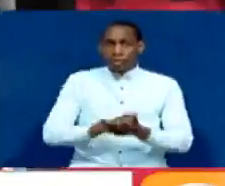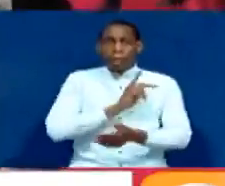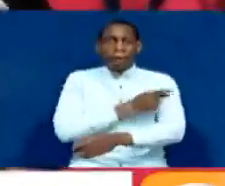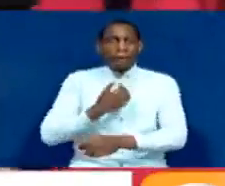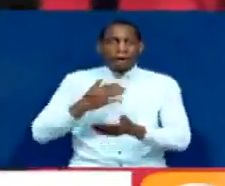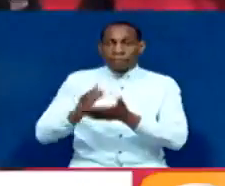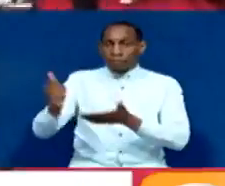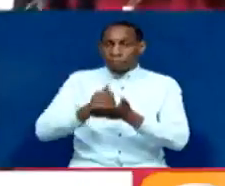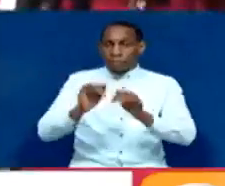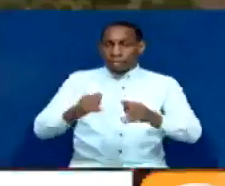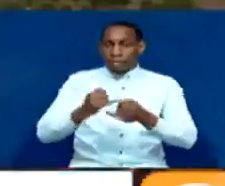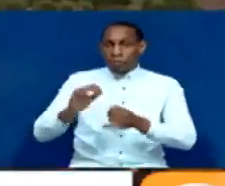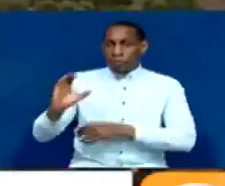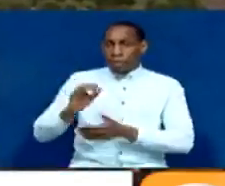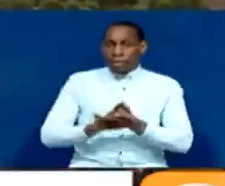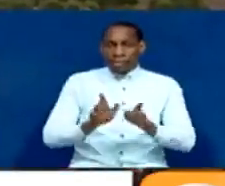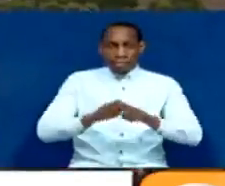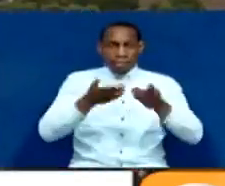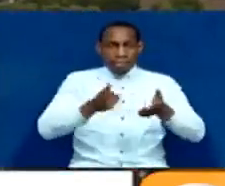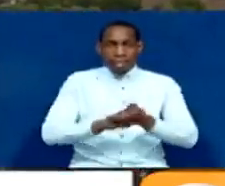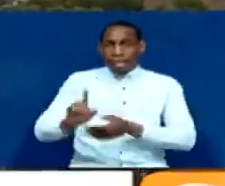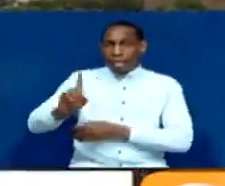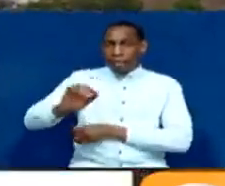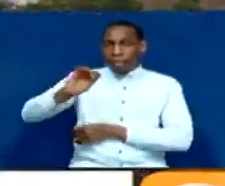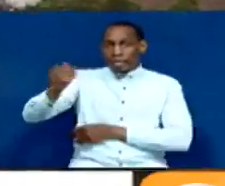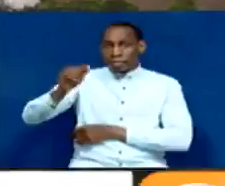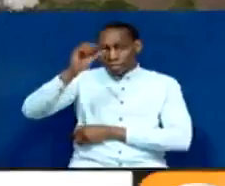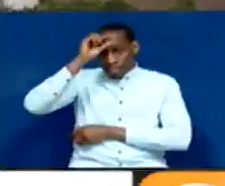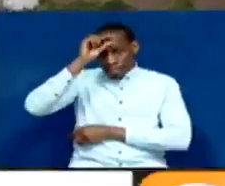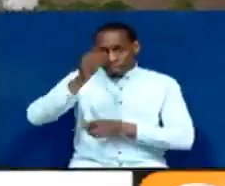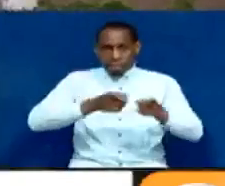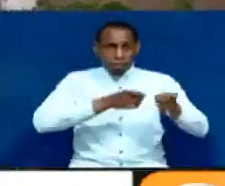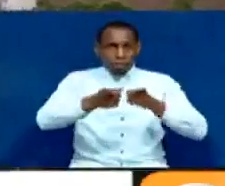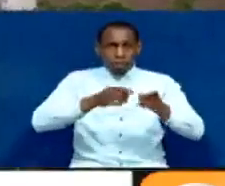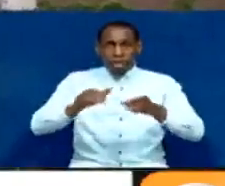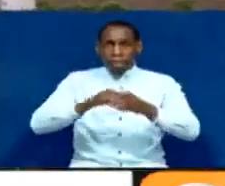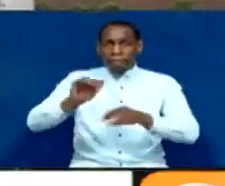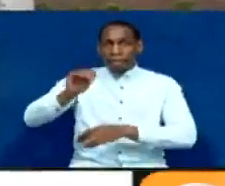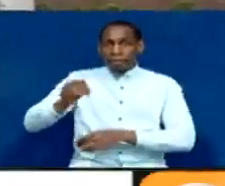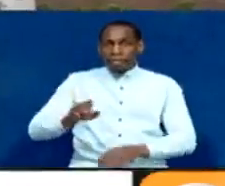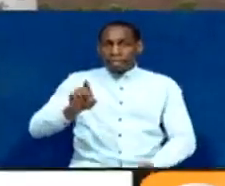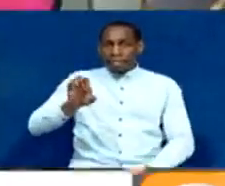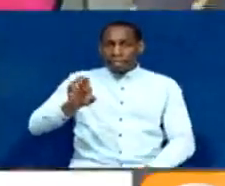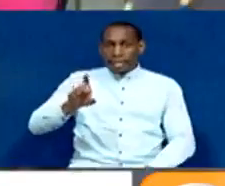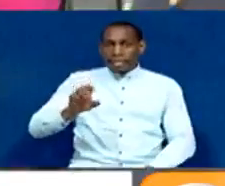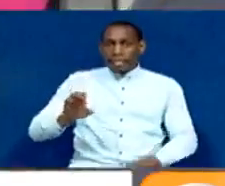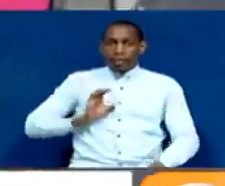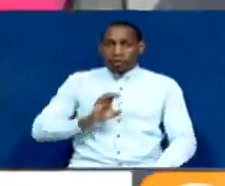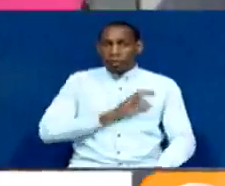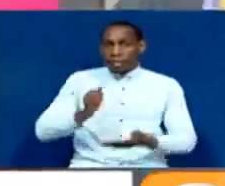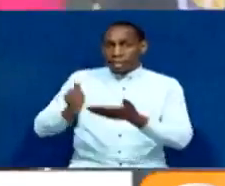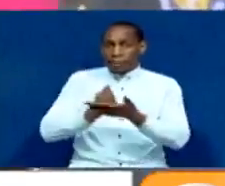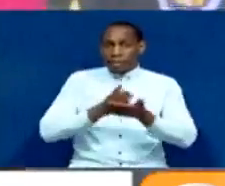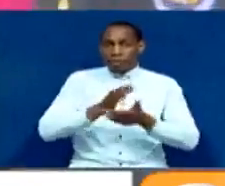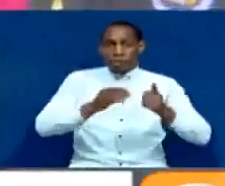have powers to appoint a new cabinet. Currently, the Nairobi County government is run by members of the County Executive Committee